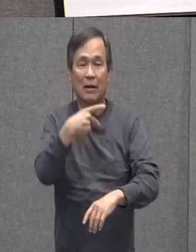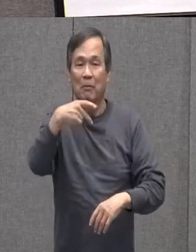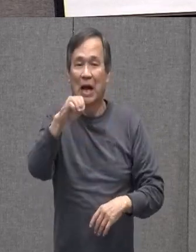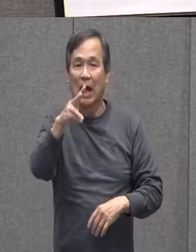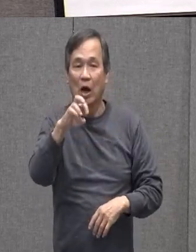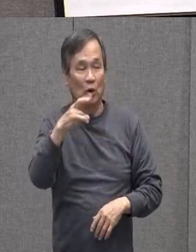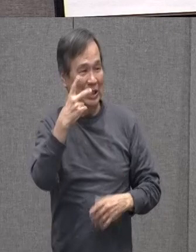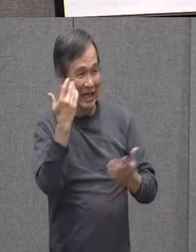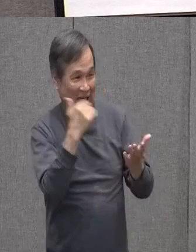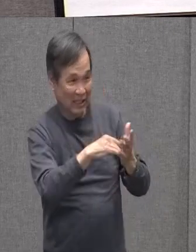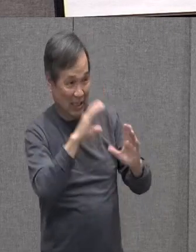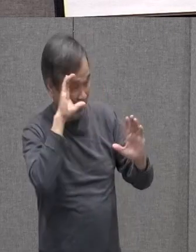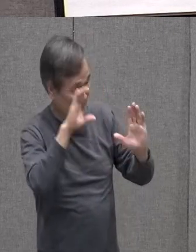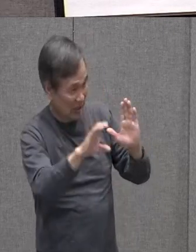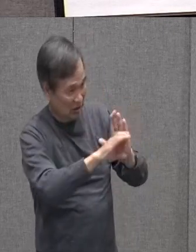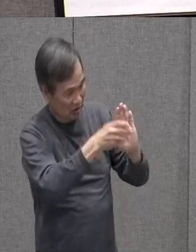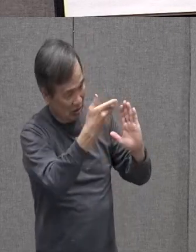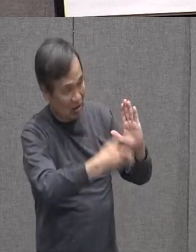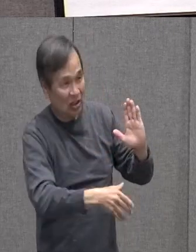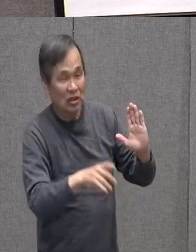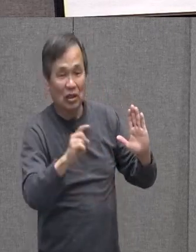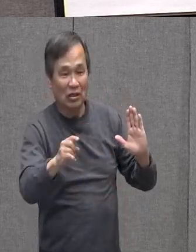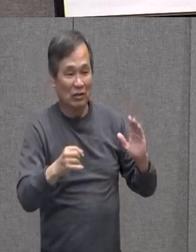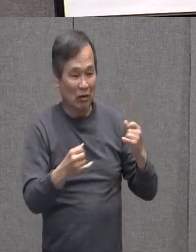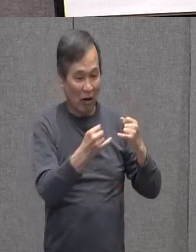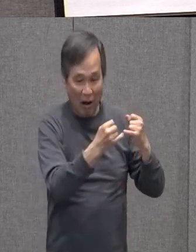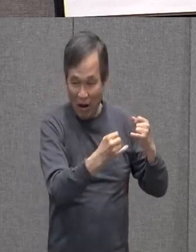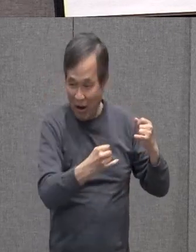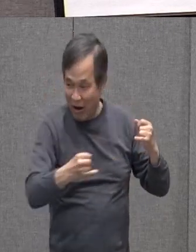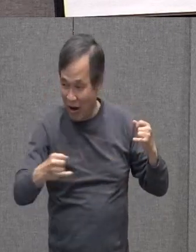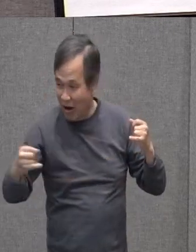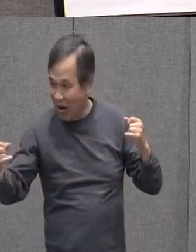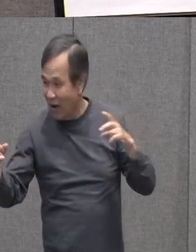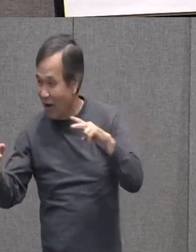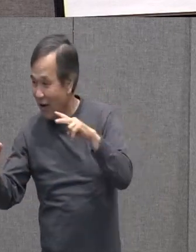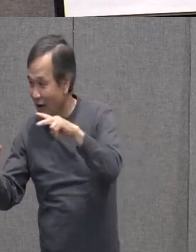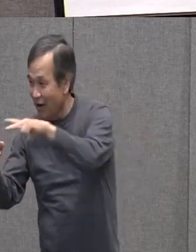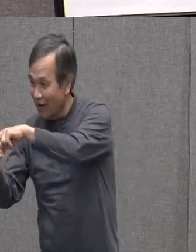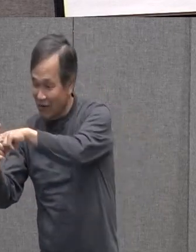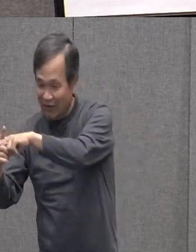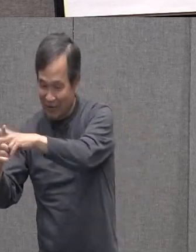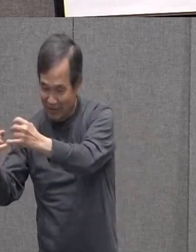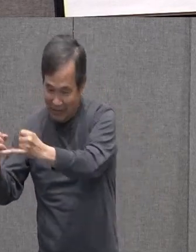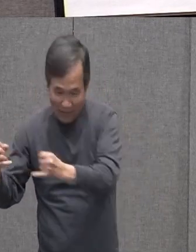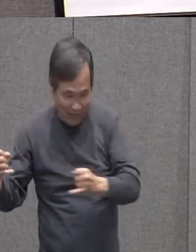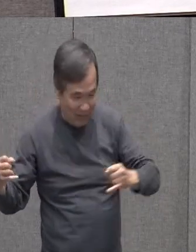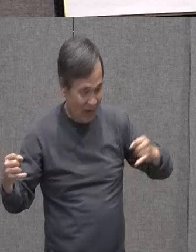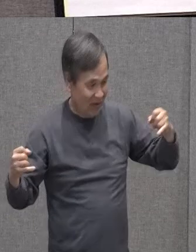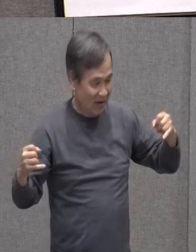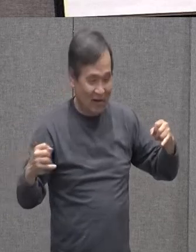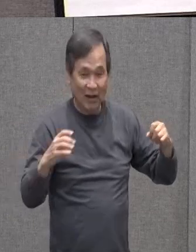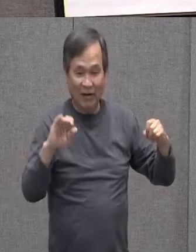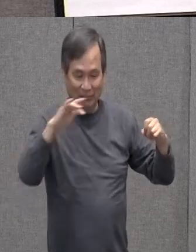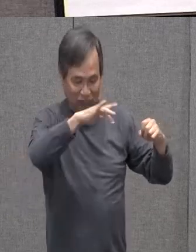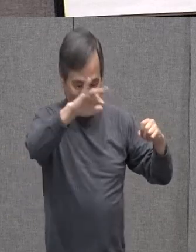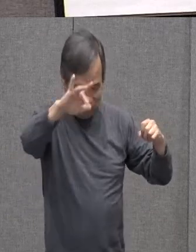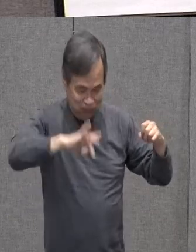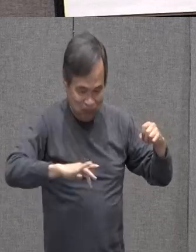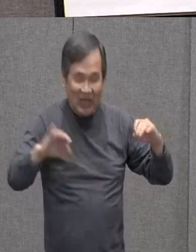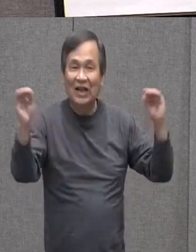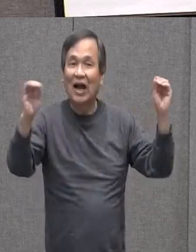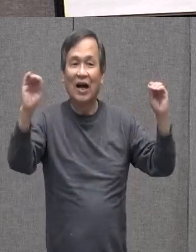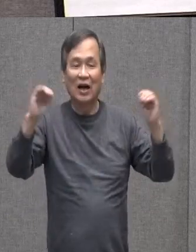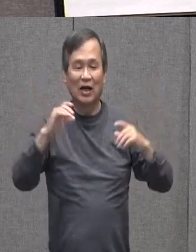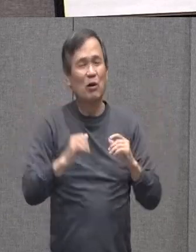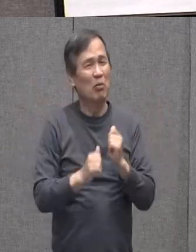Spot, he doesn't have a power cord. Most things like our computers or even our refrigerator, our toaster, have a power cord that